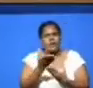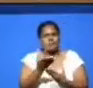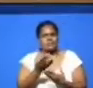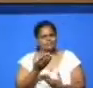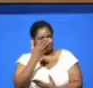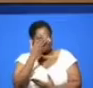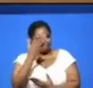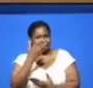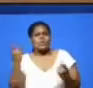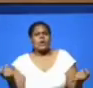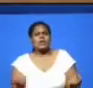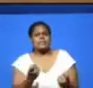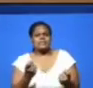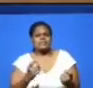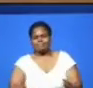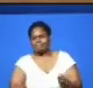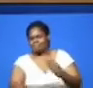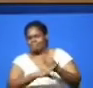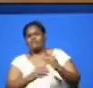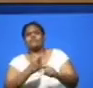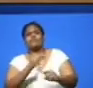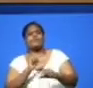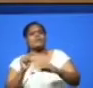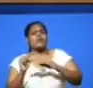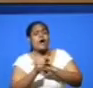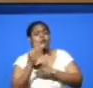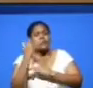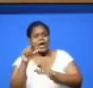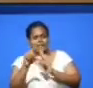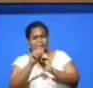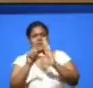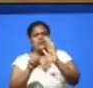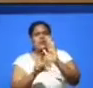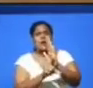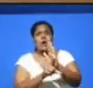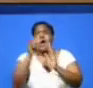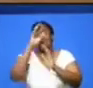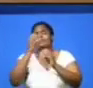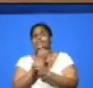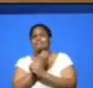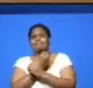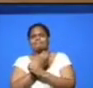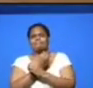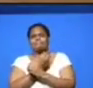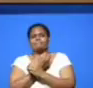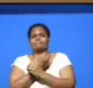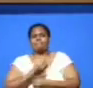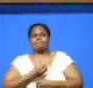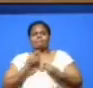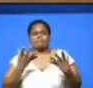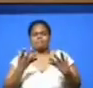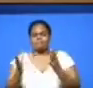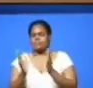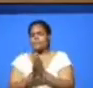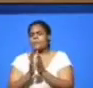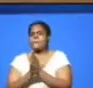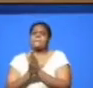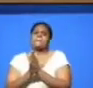out of the garden, because the law of God declares that hear me